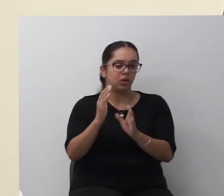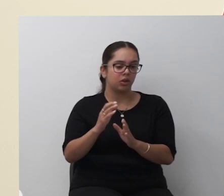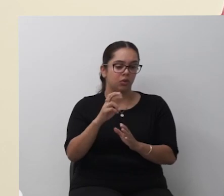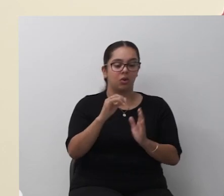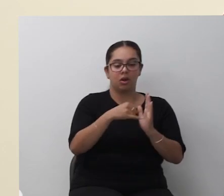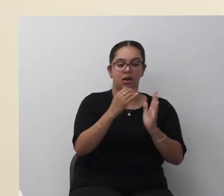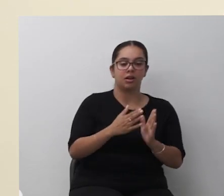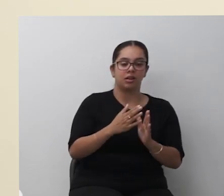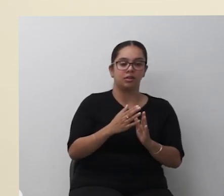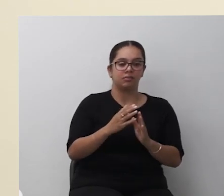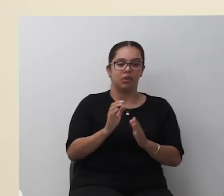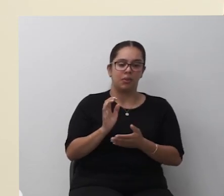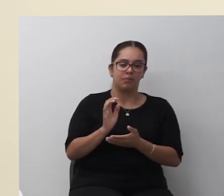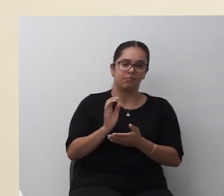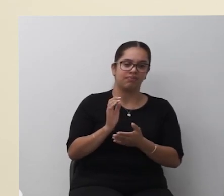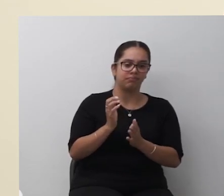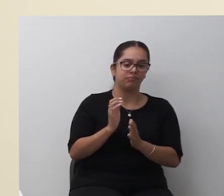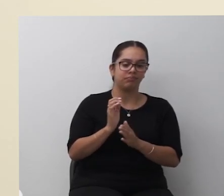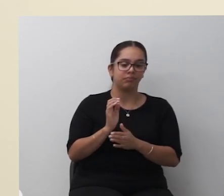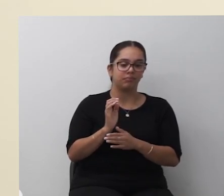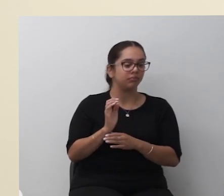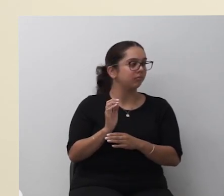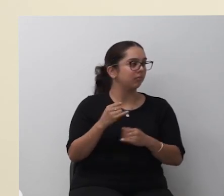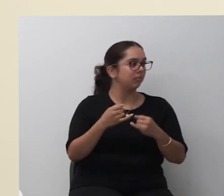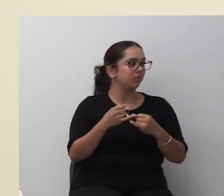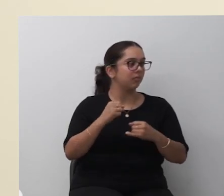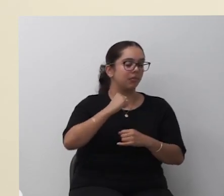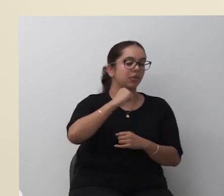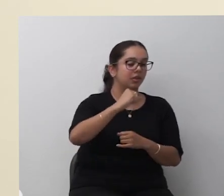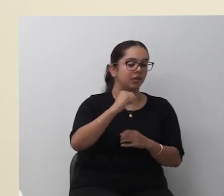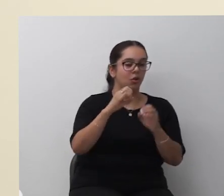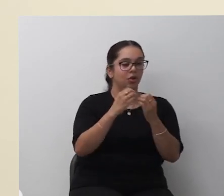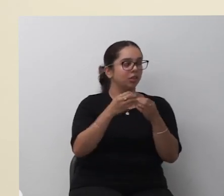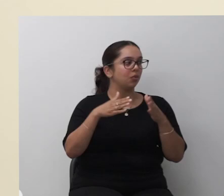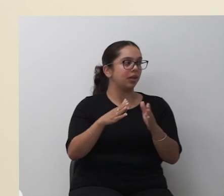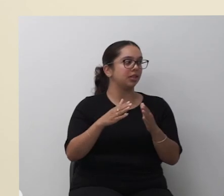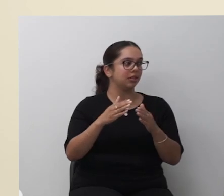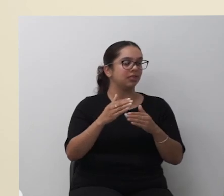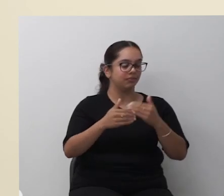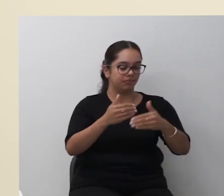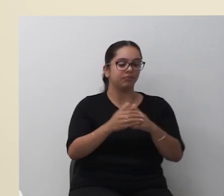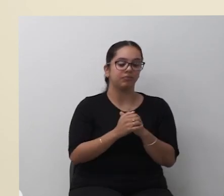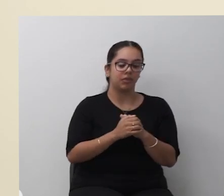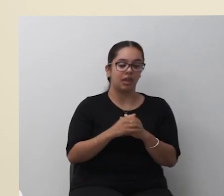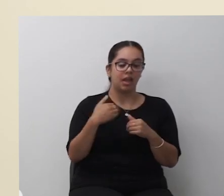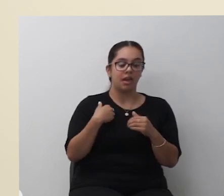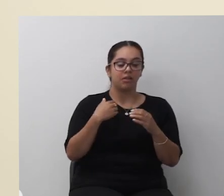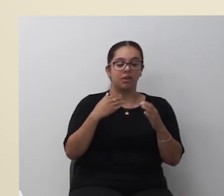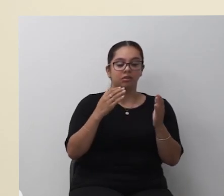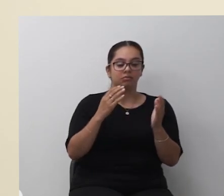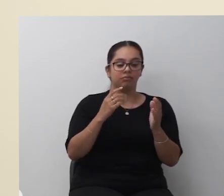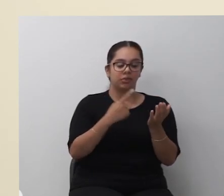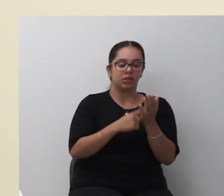pushing against an organization's way of doing things. And so having the conversation about like, is